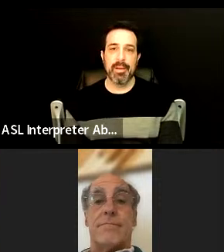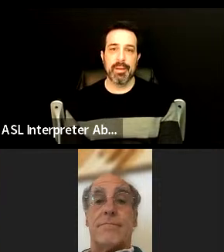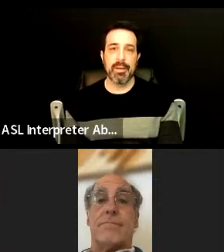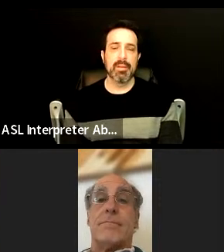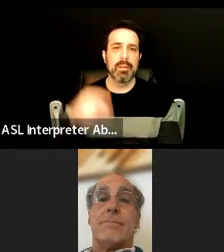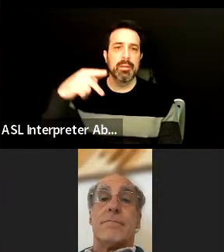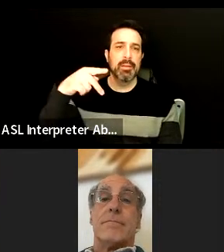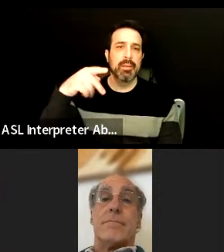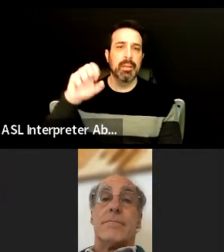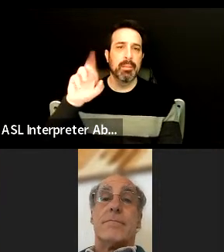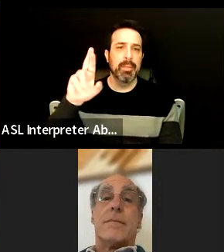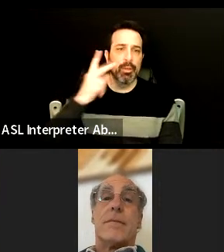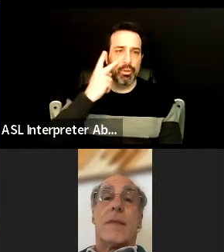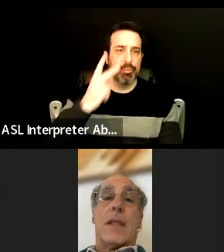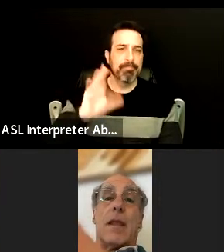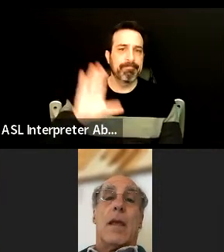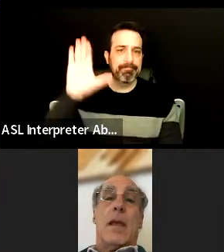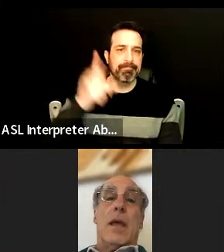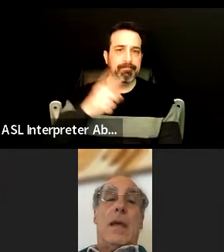Peter.